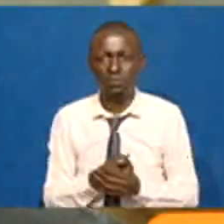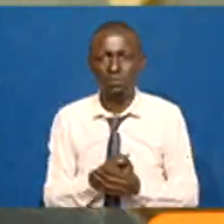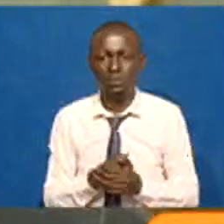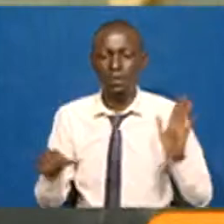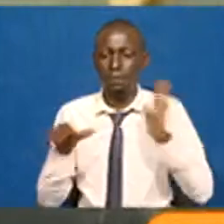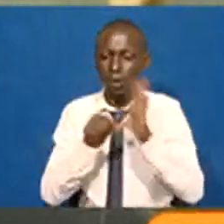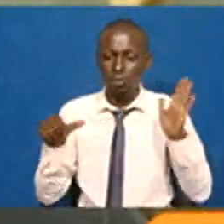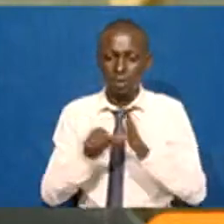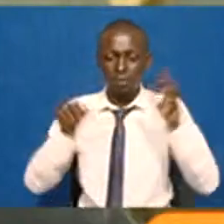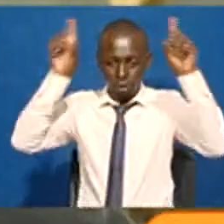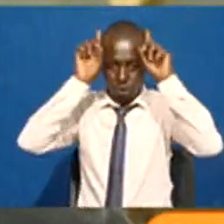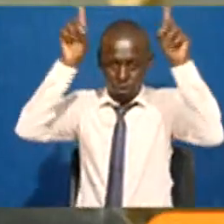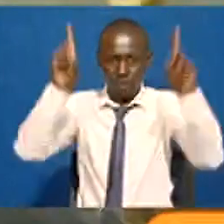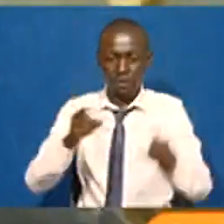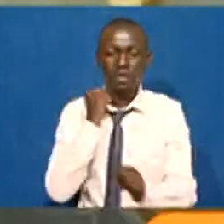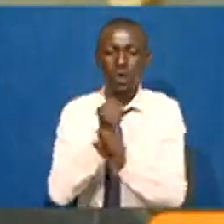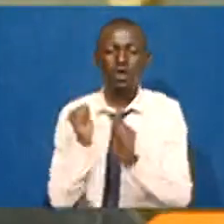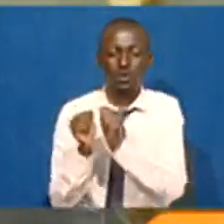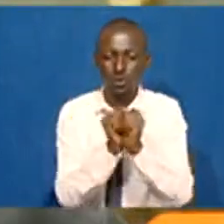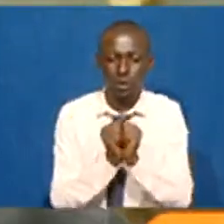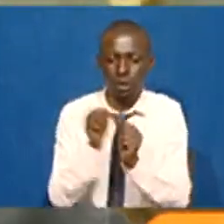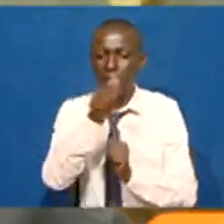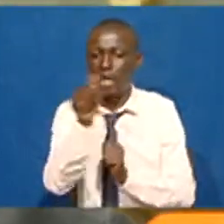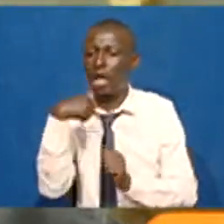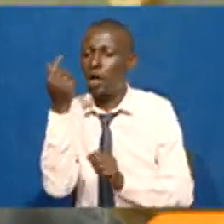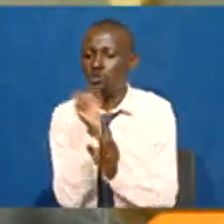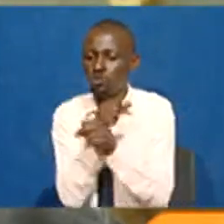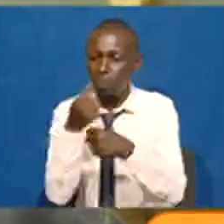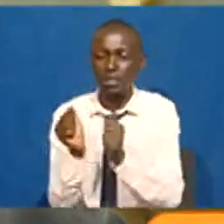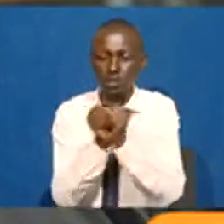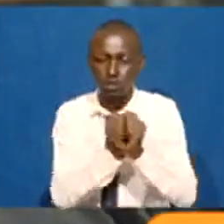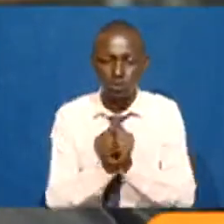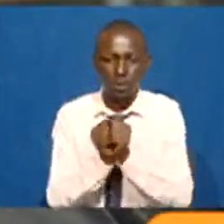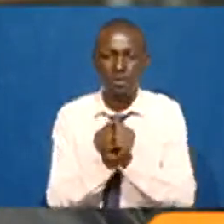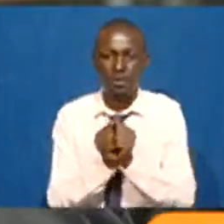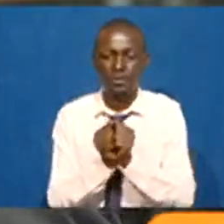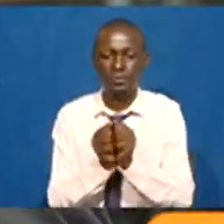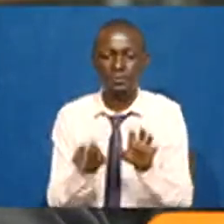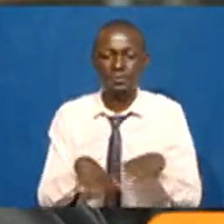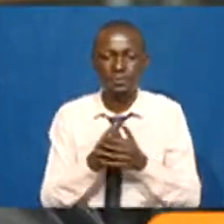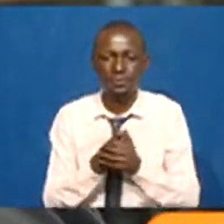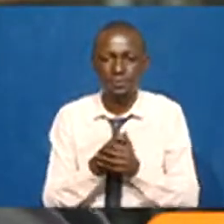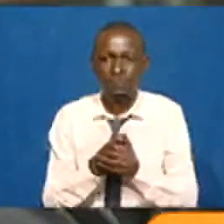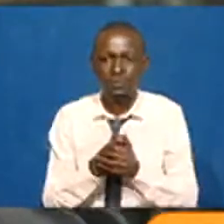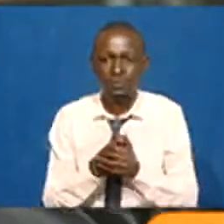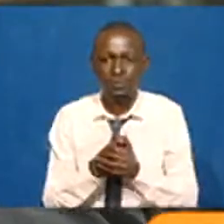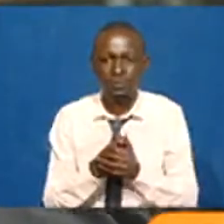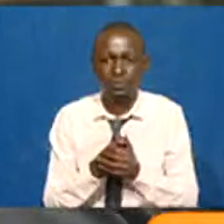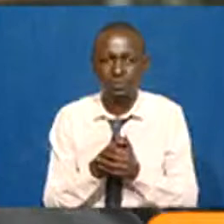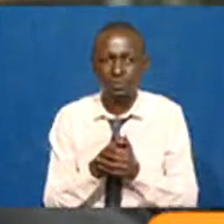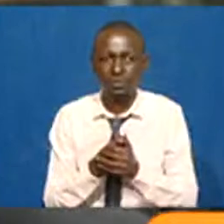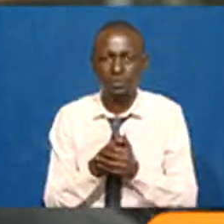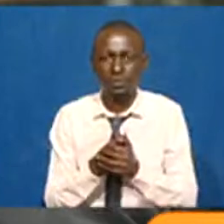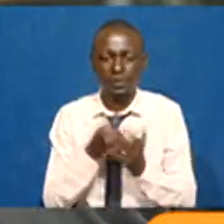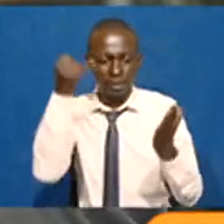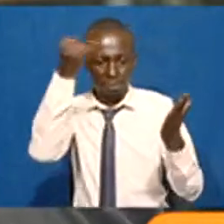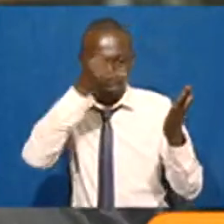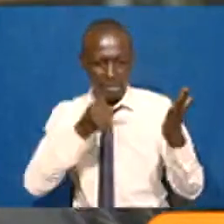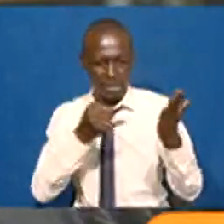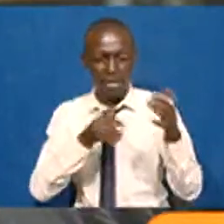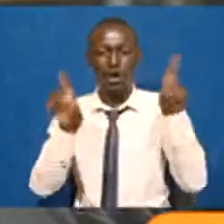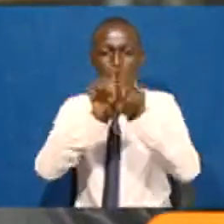my co-founder Victor Wanjohi was clean cooking. So Adumu designs and